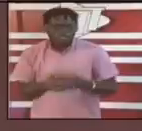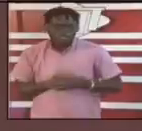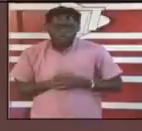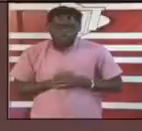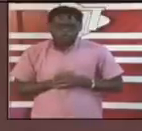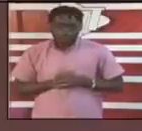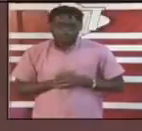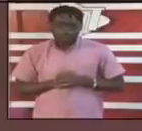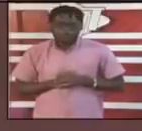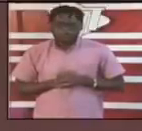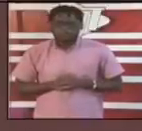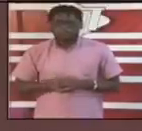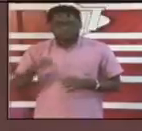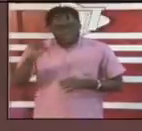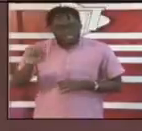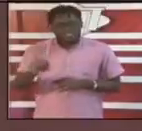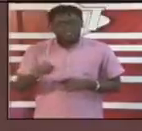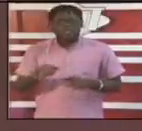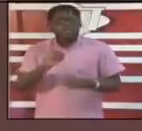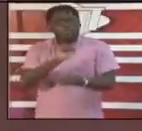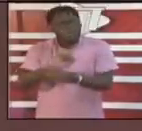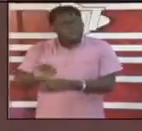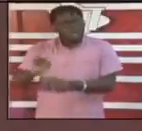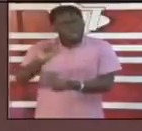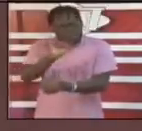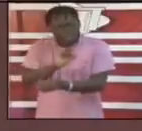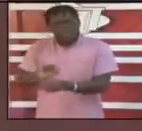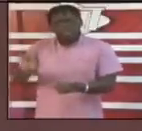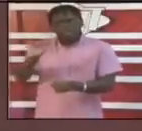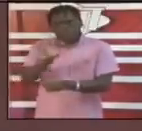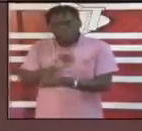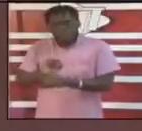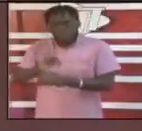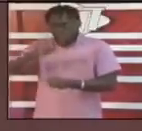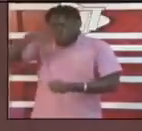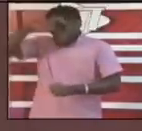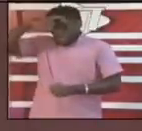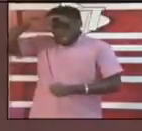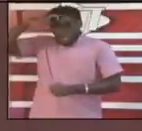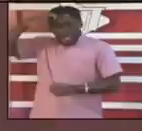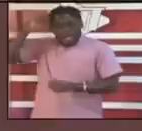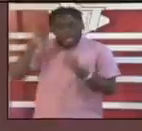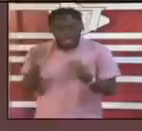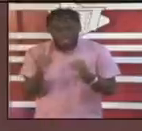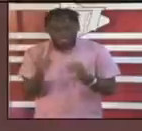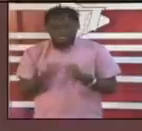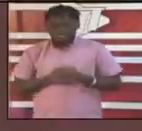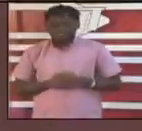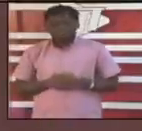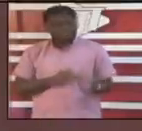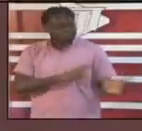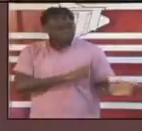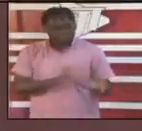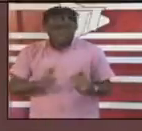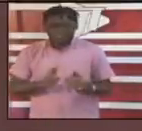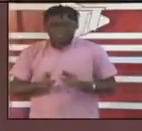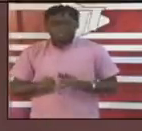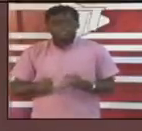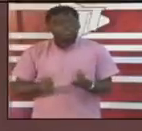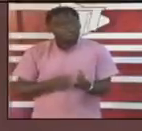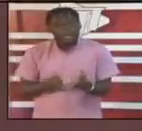been preparing for this exam for quite some time. They would have endured tireless